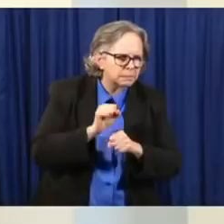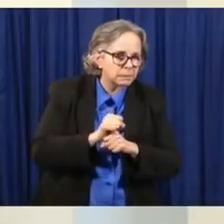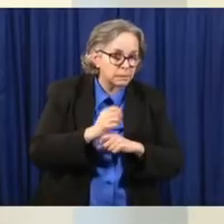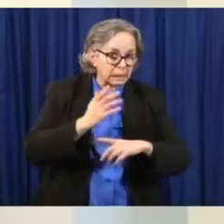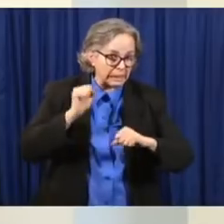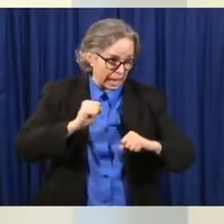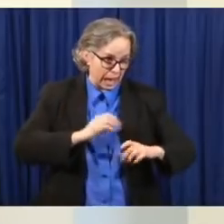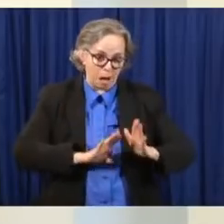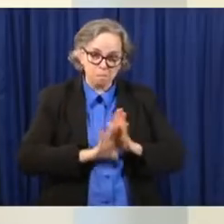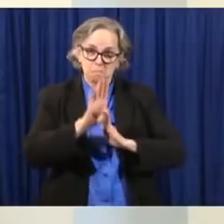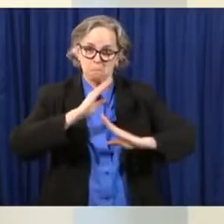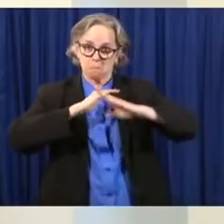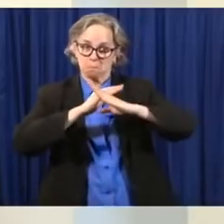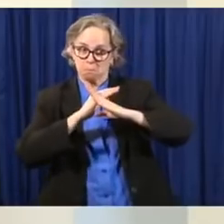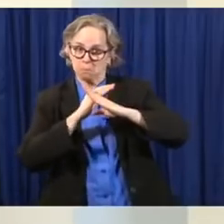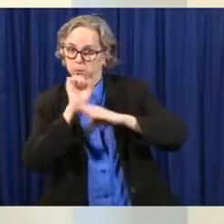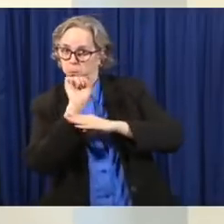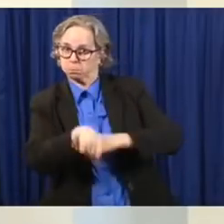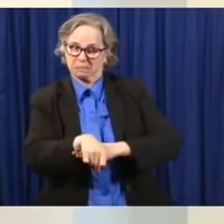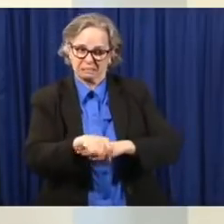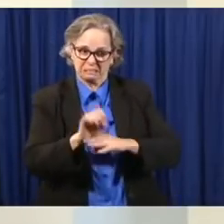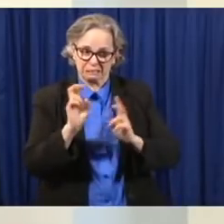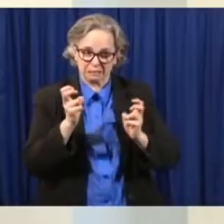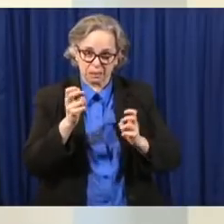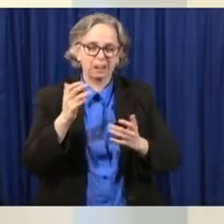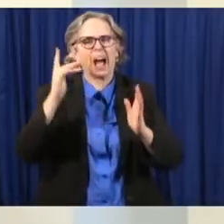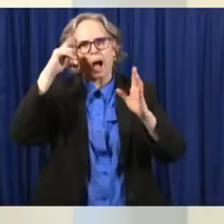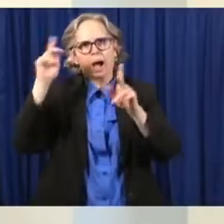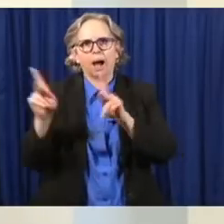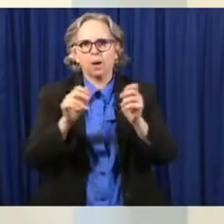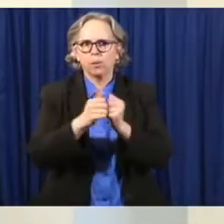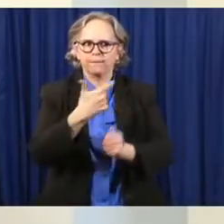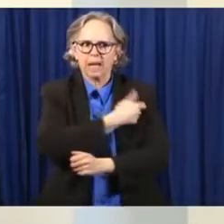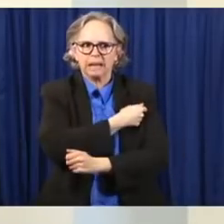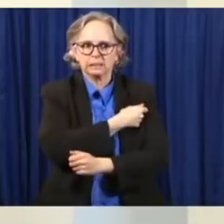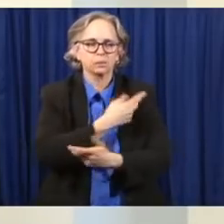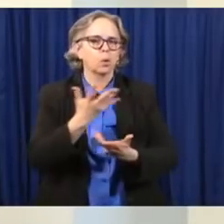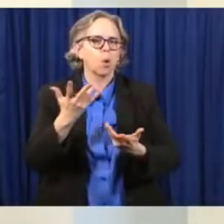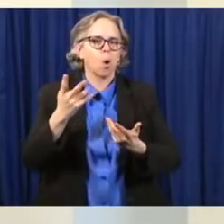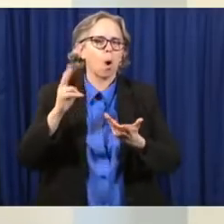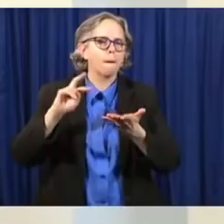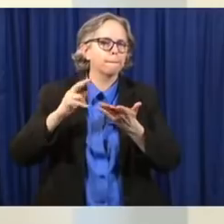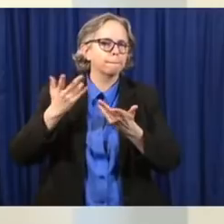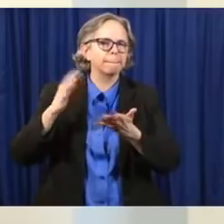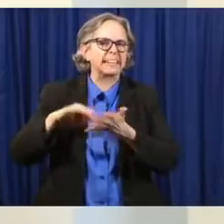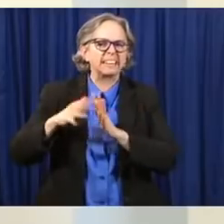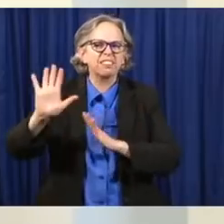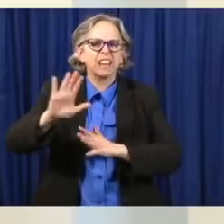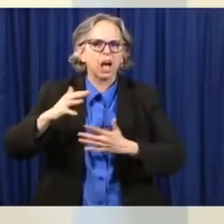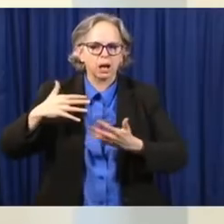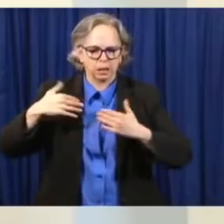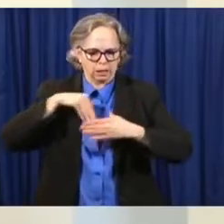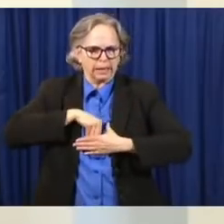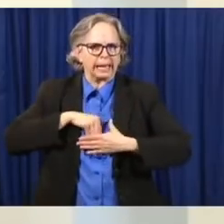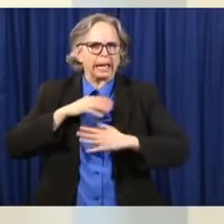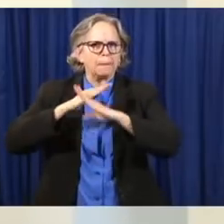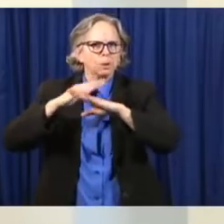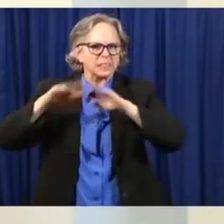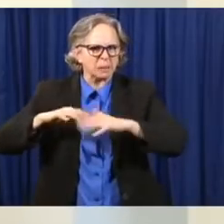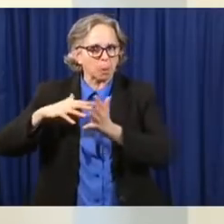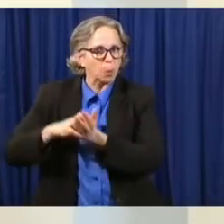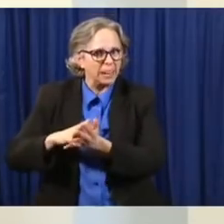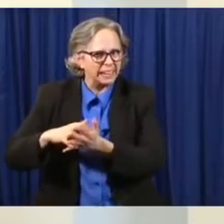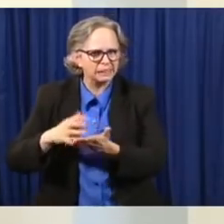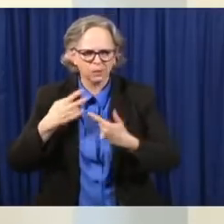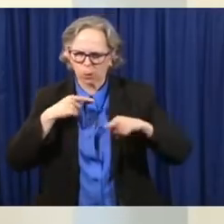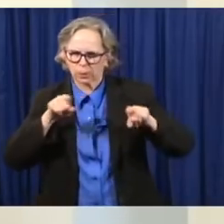almost like a vaccine, that you were vaccinated, that you have that level of immunity. Again, that's the science fiction stuff that itself